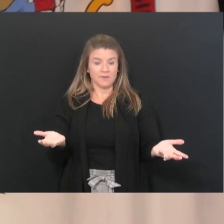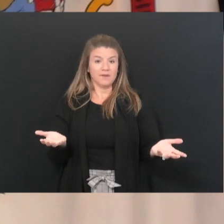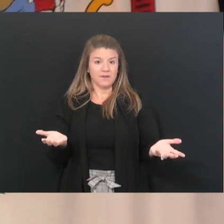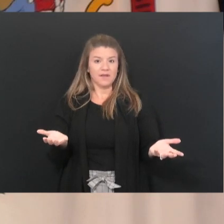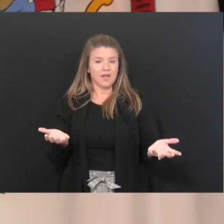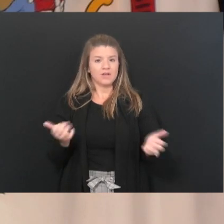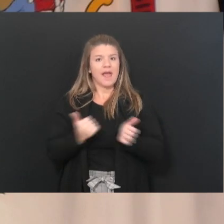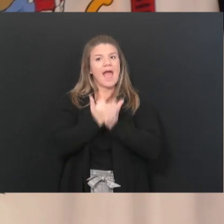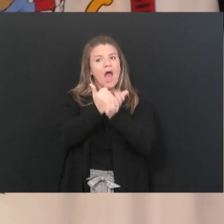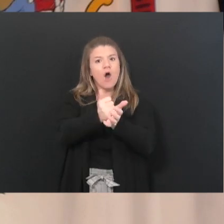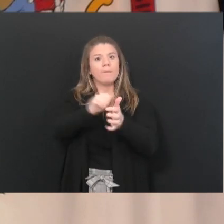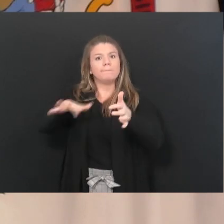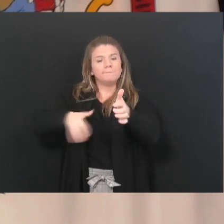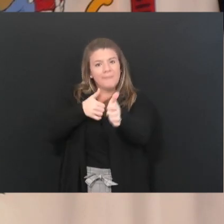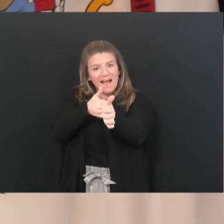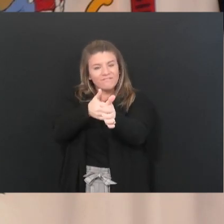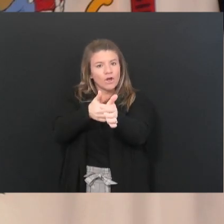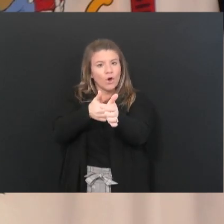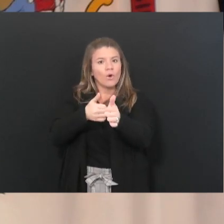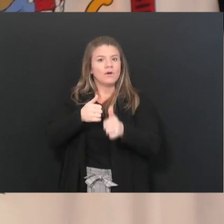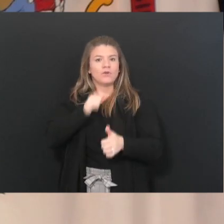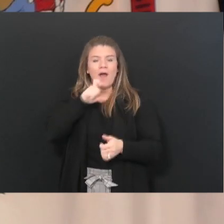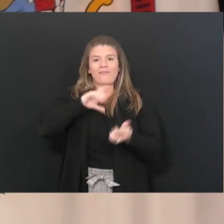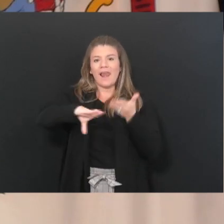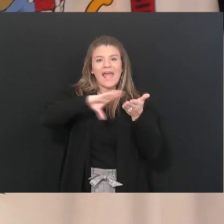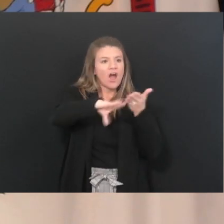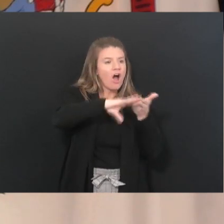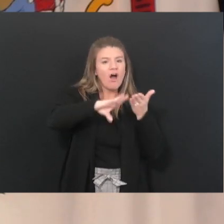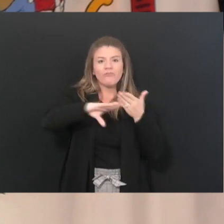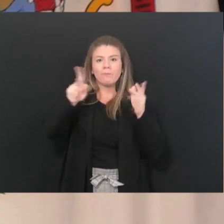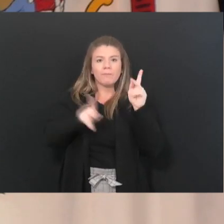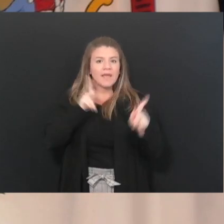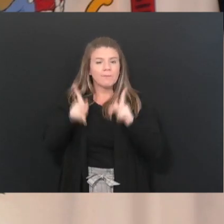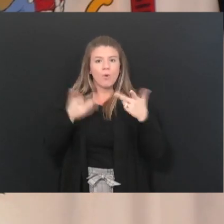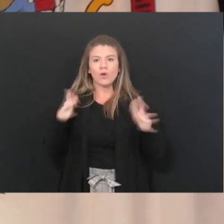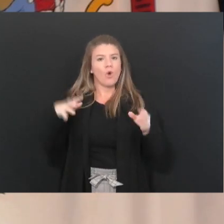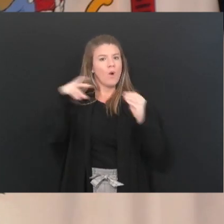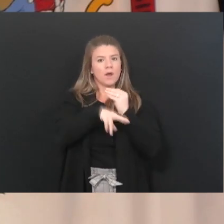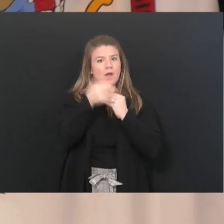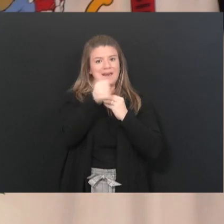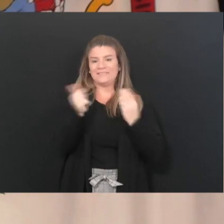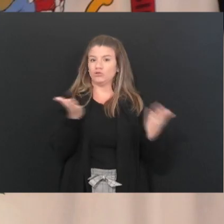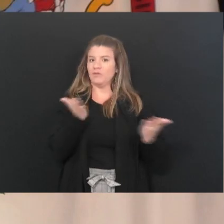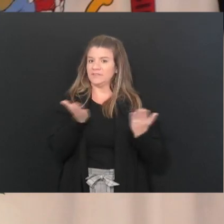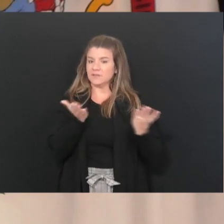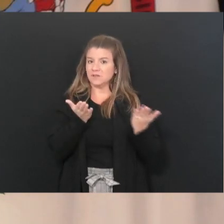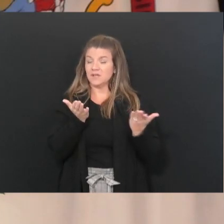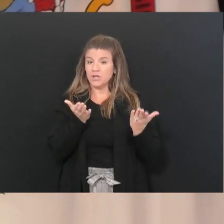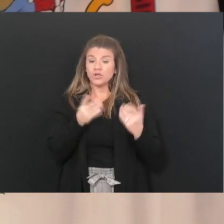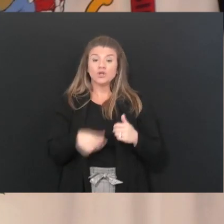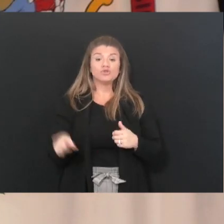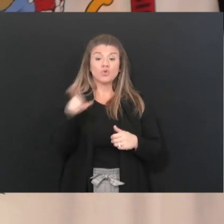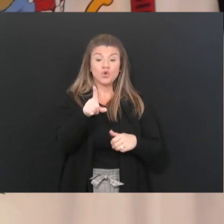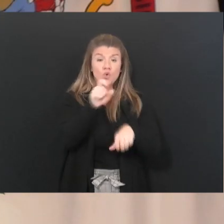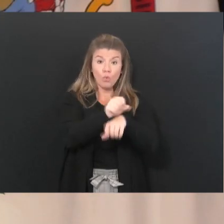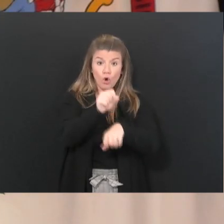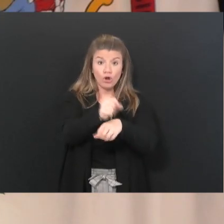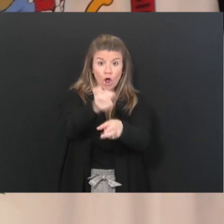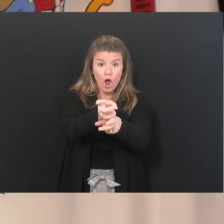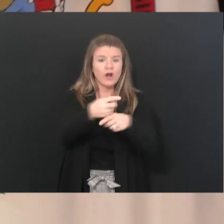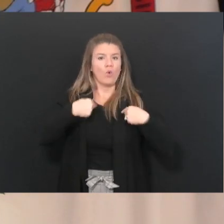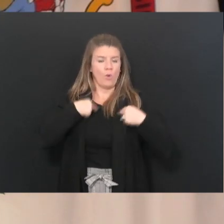basically backfill government where we're not having to lay people off and we're not having to cut services. So you work it, we're working